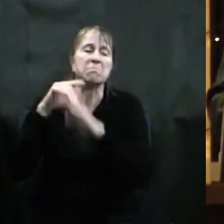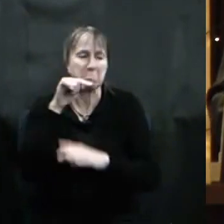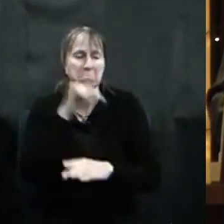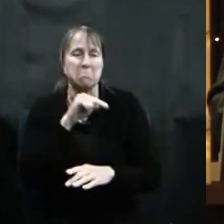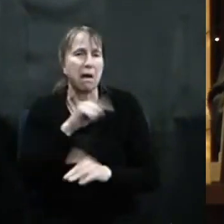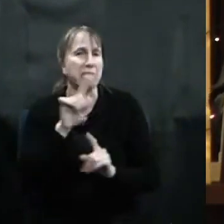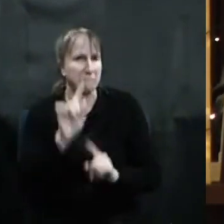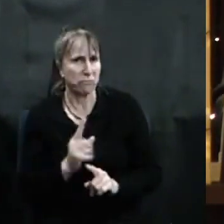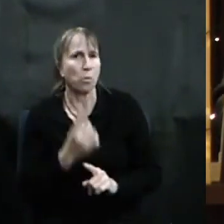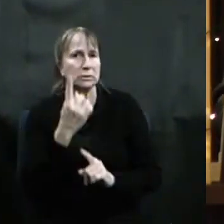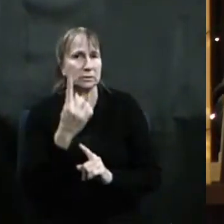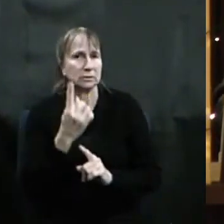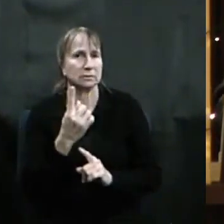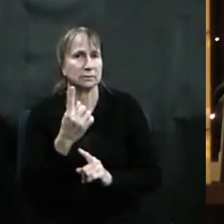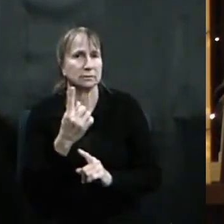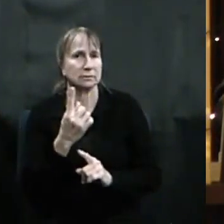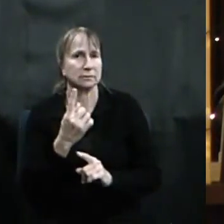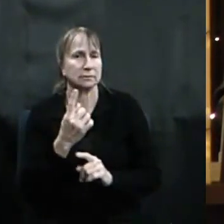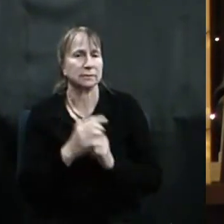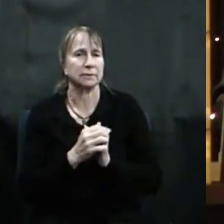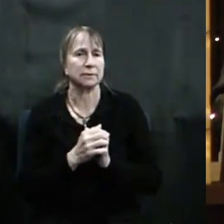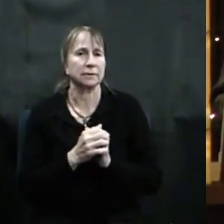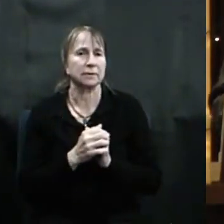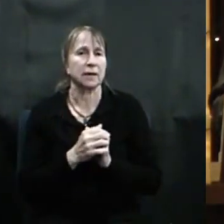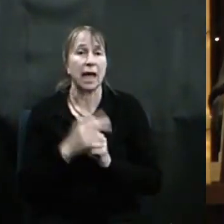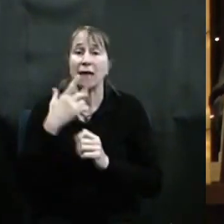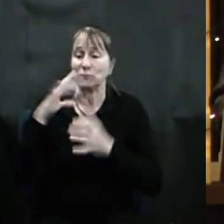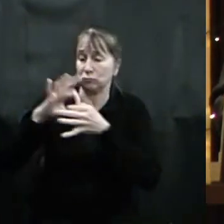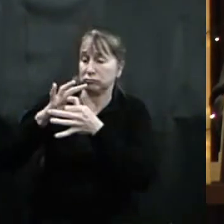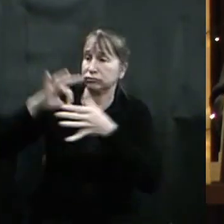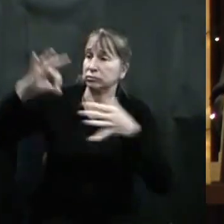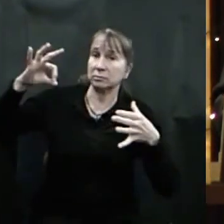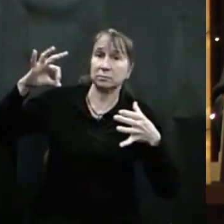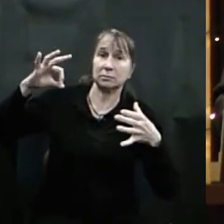Apart from God, there is no hope.